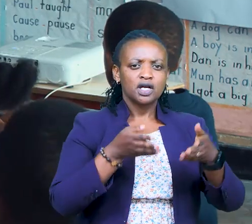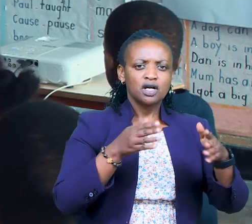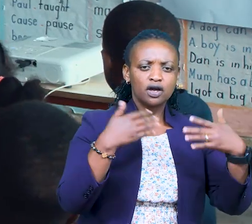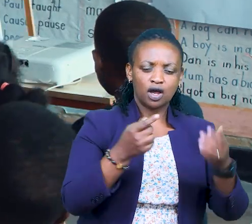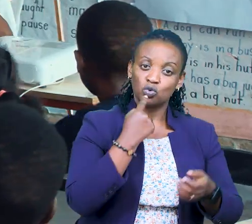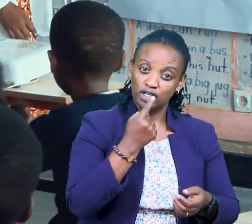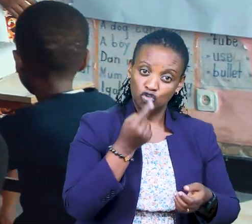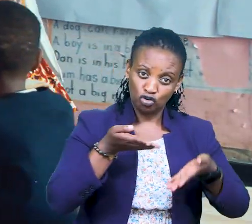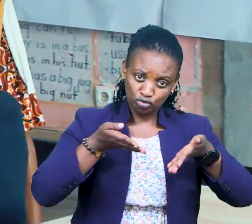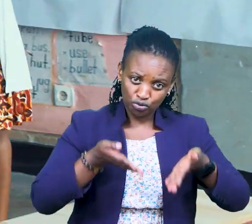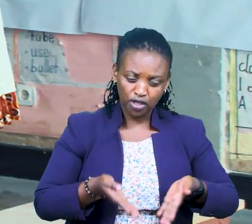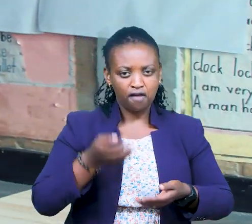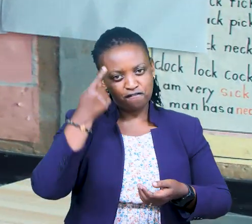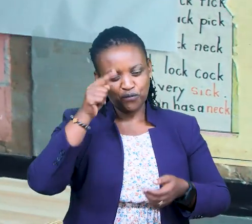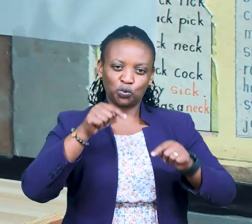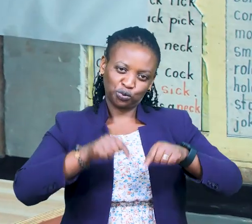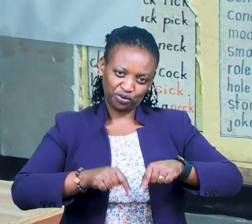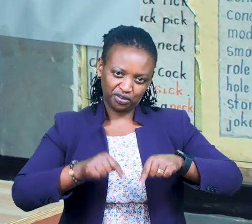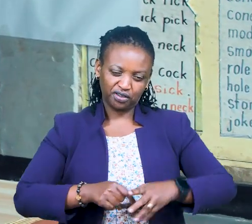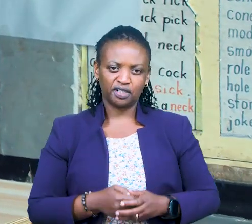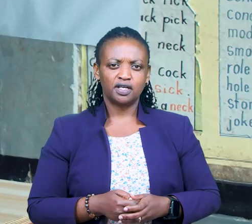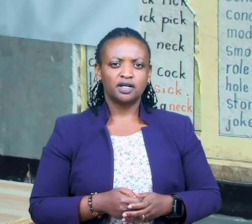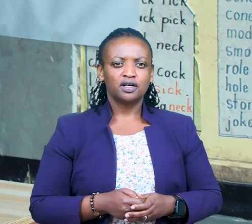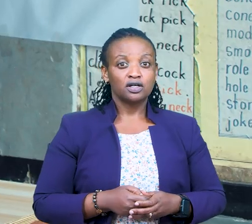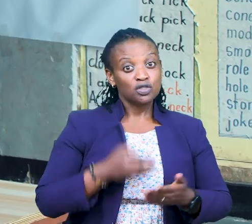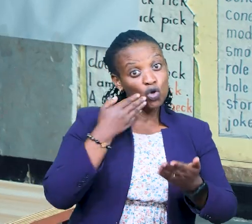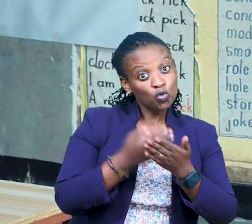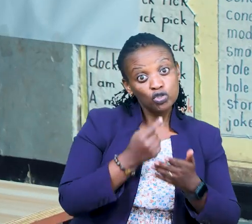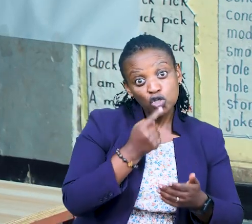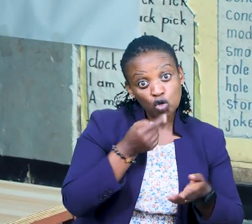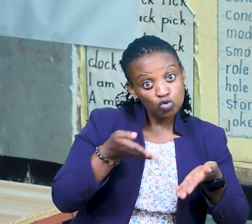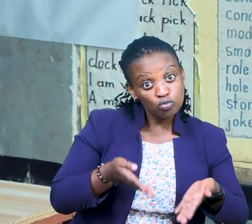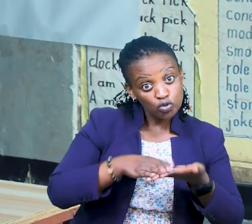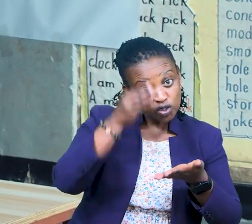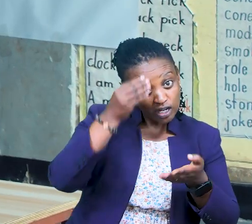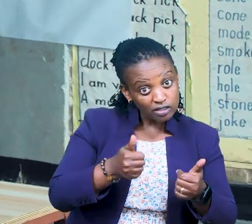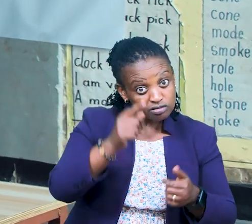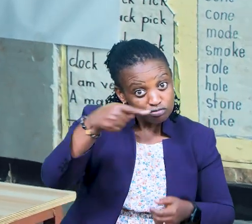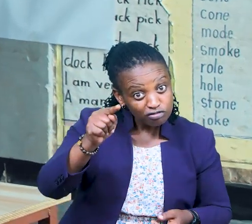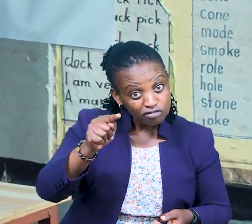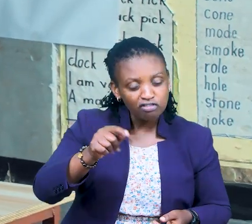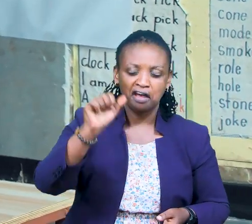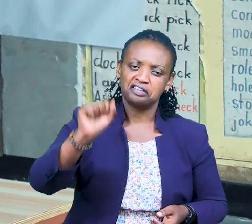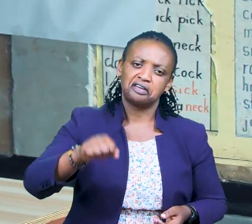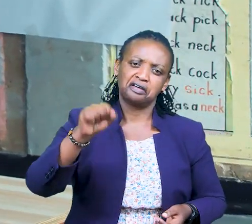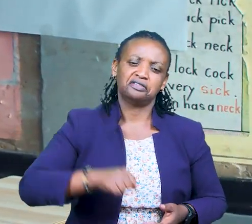That has been our lesson for today. It has been good.